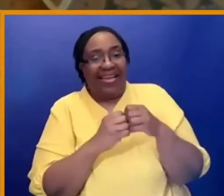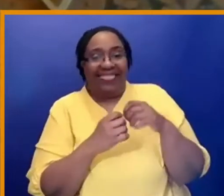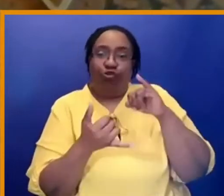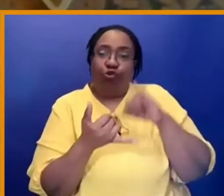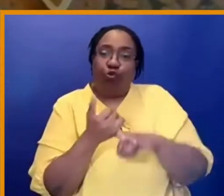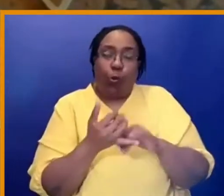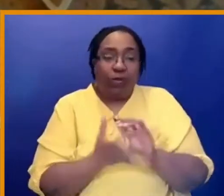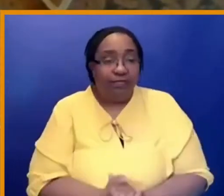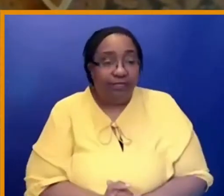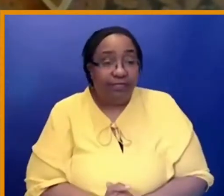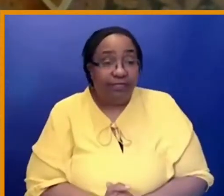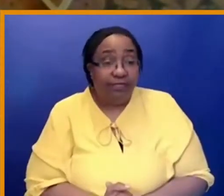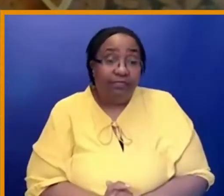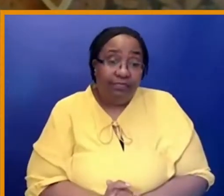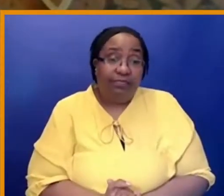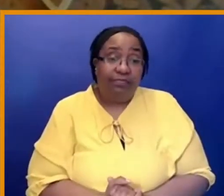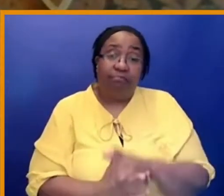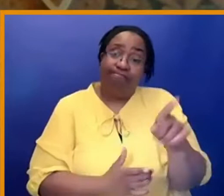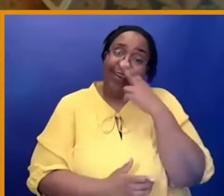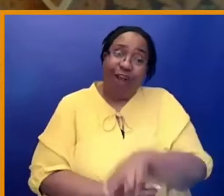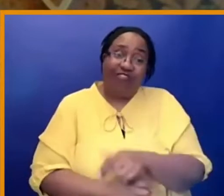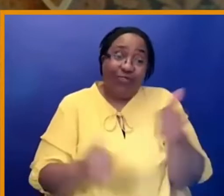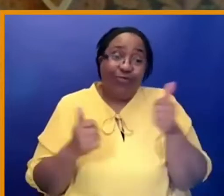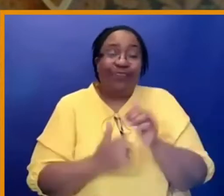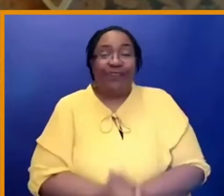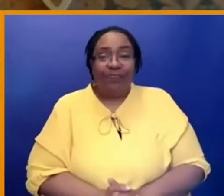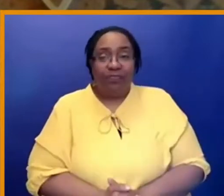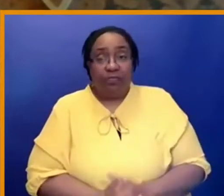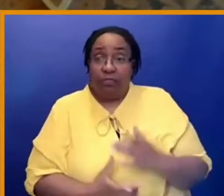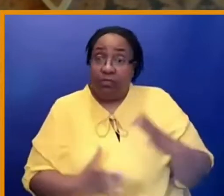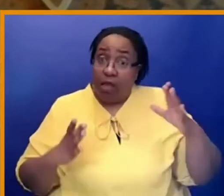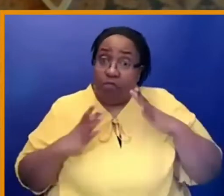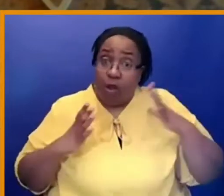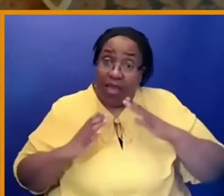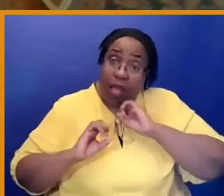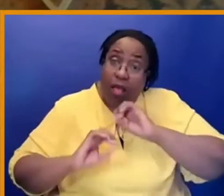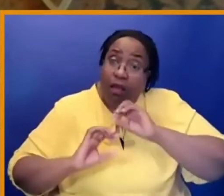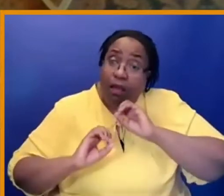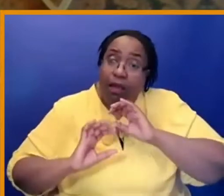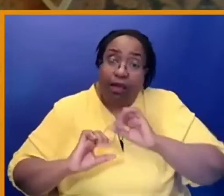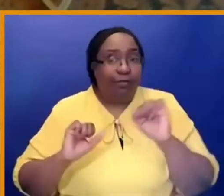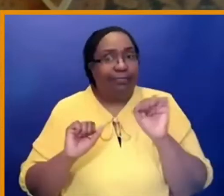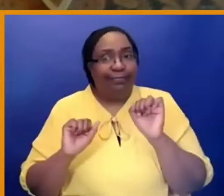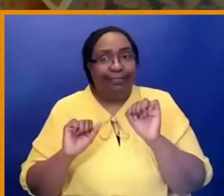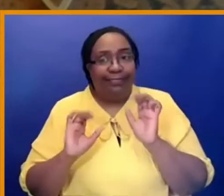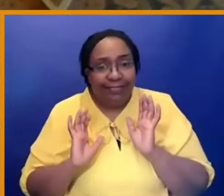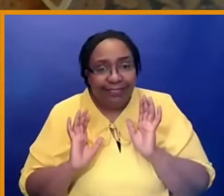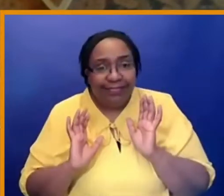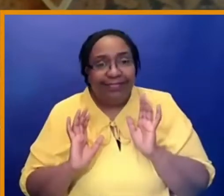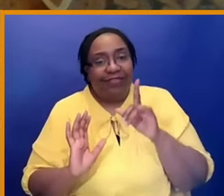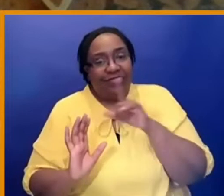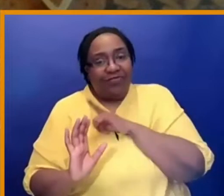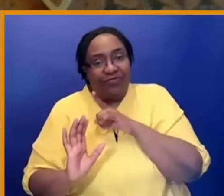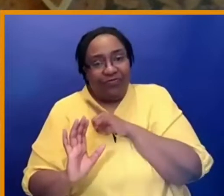Good afternoon, conference. I have prepared a speech to make to conference this afternoon, setting out all the